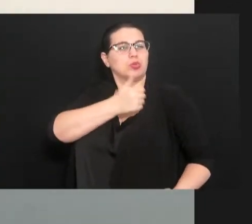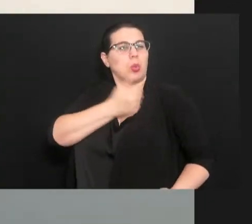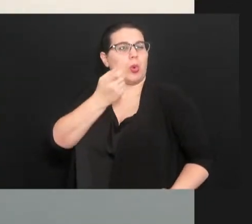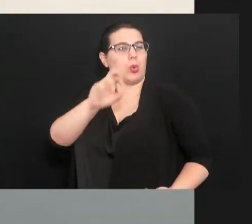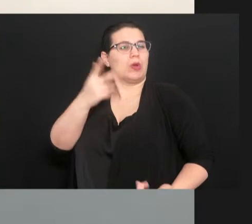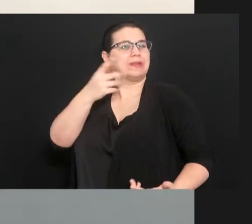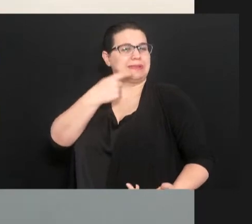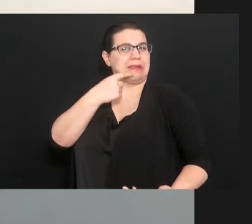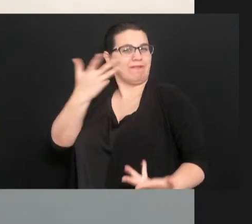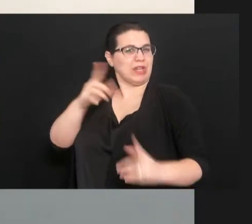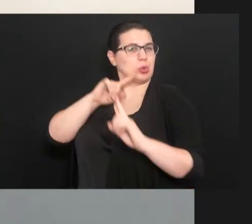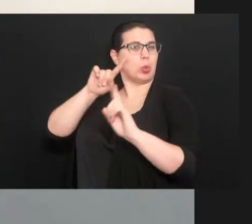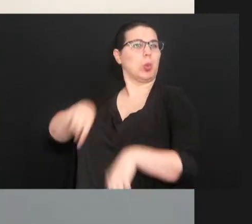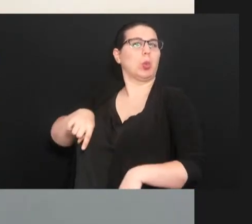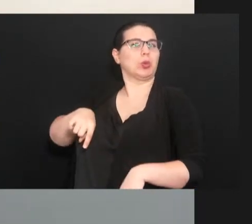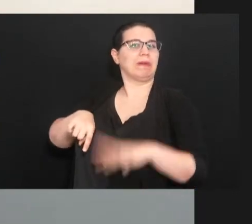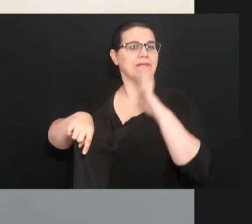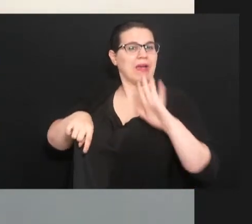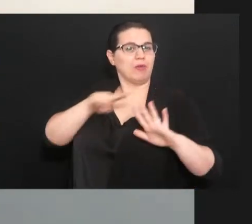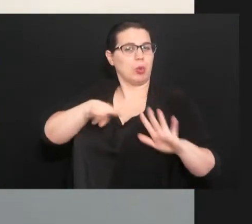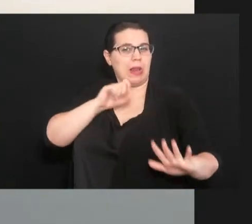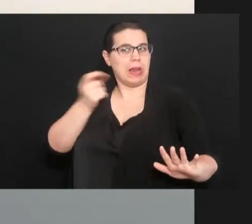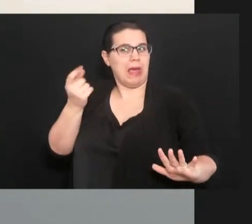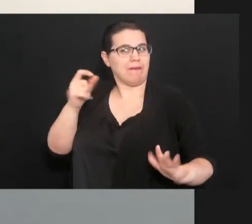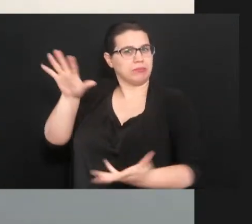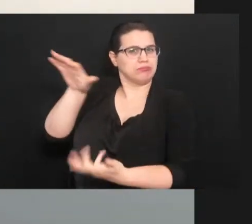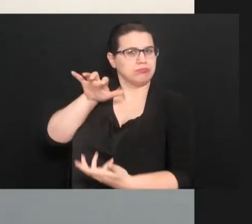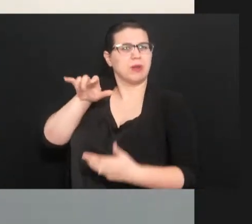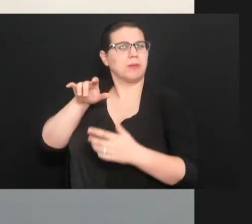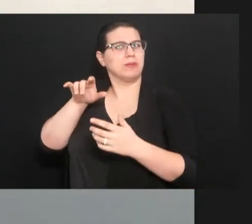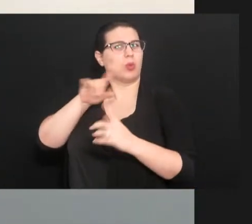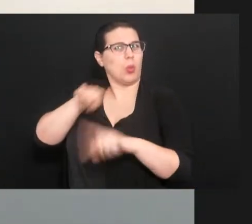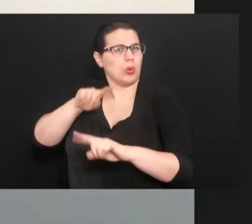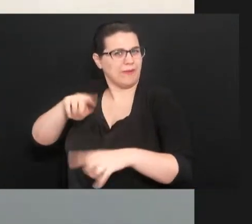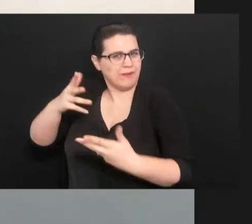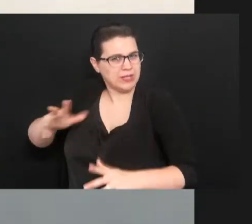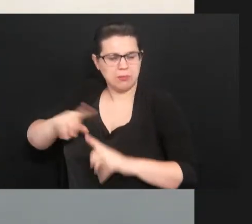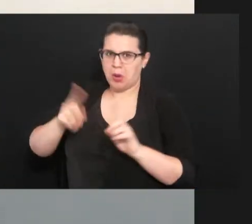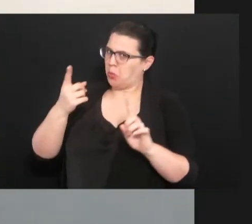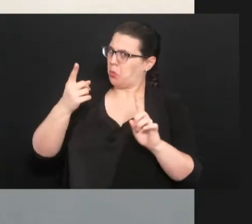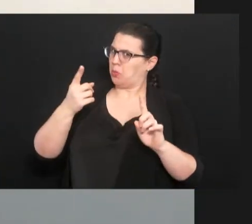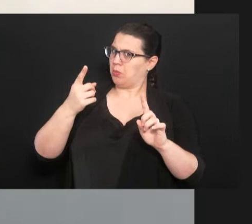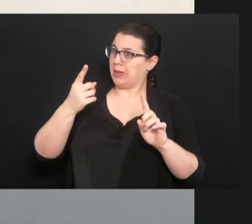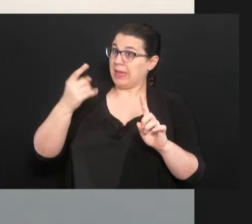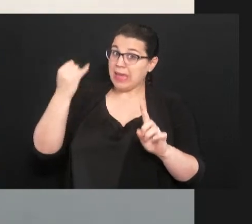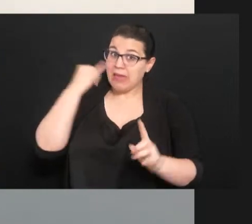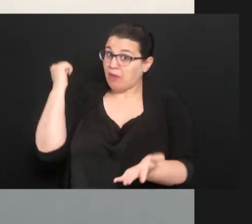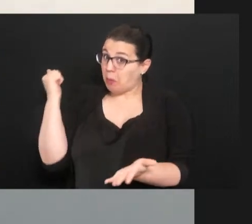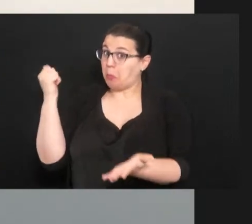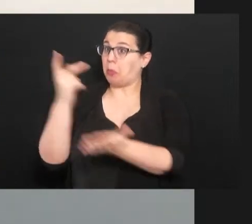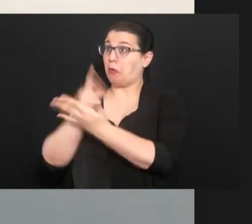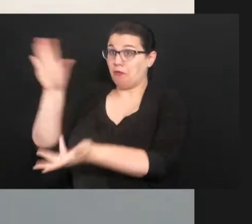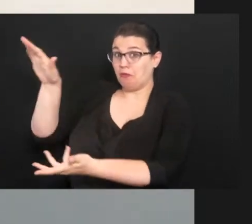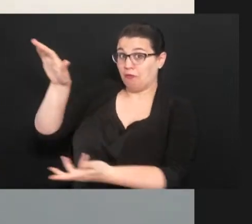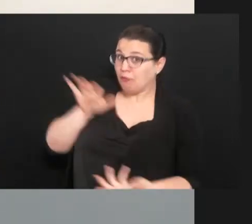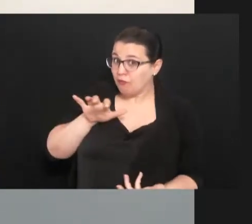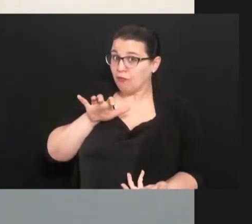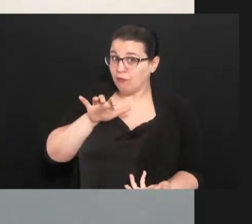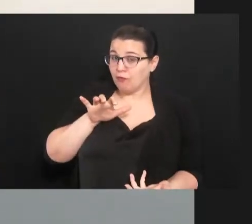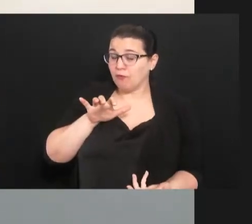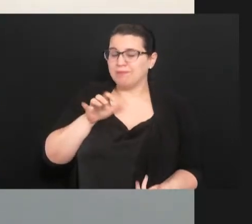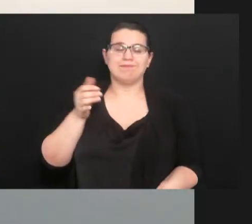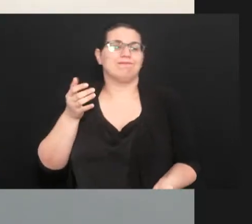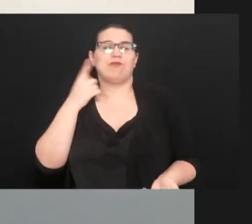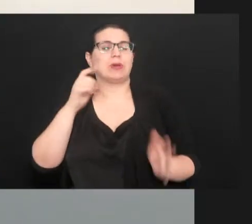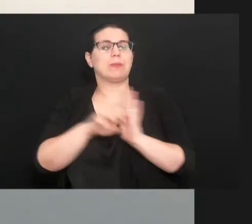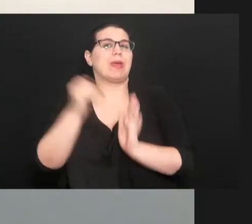on those doses, but how quickly could we react? Say the FDA or the CDC approves it Friday. Could we start